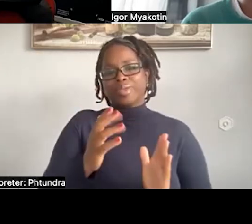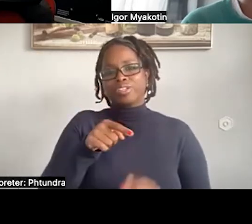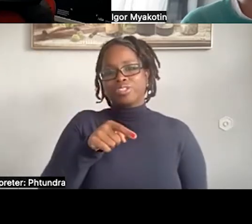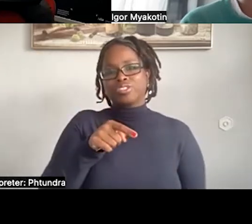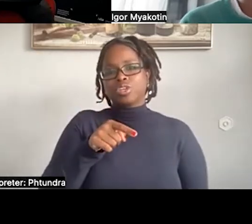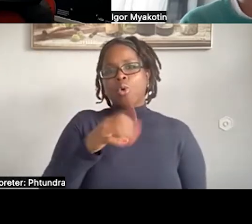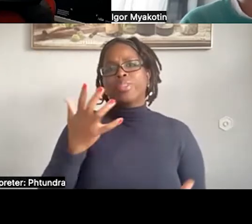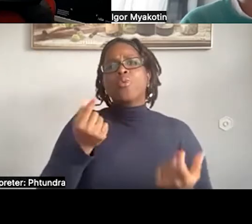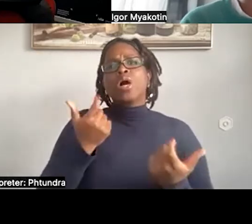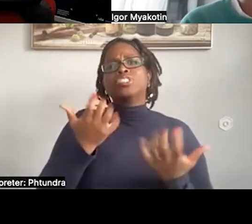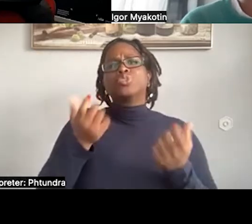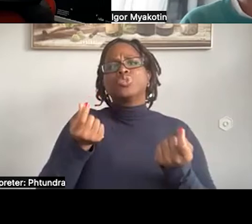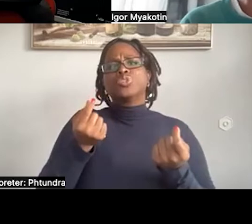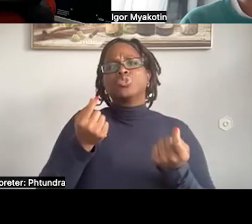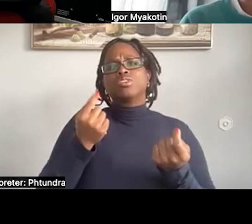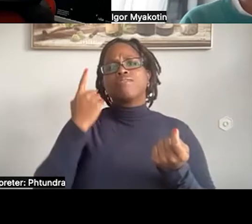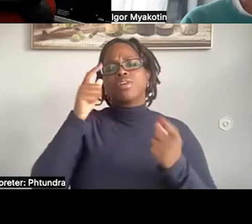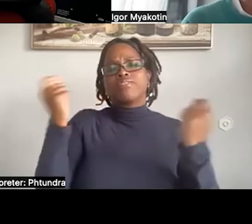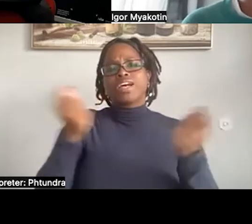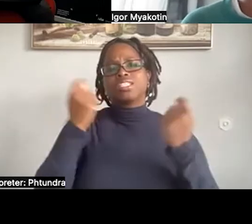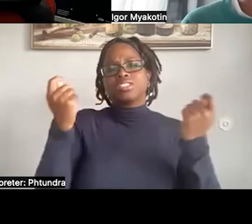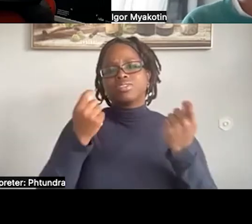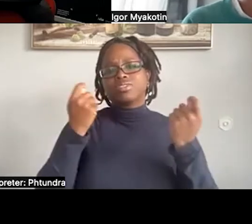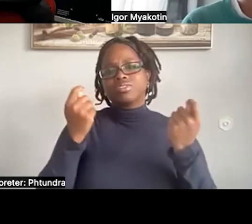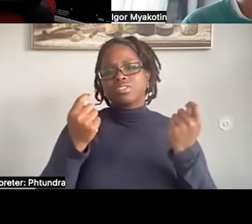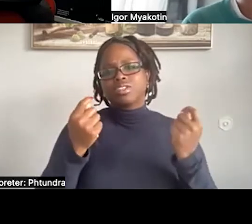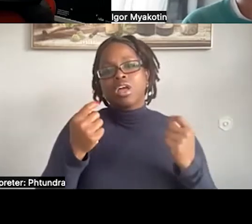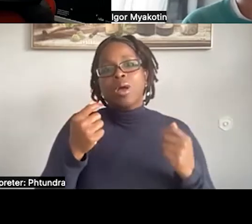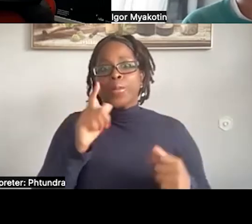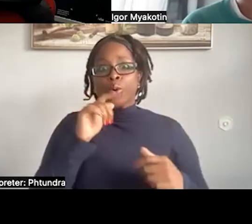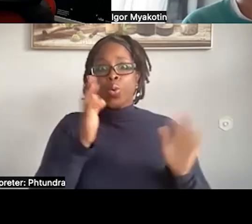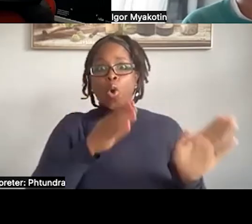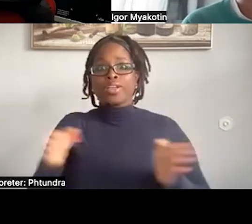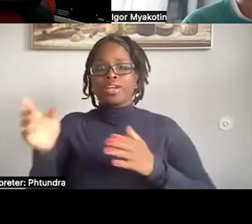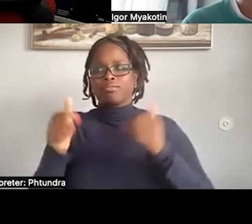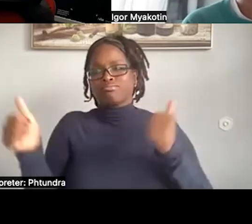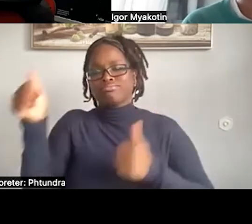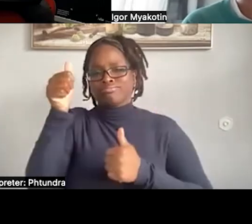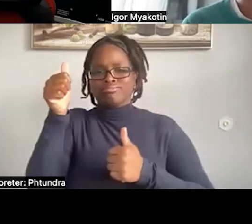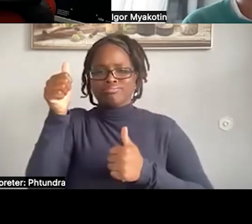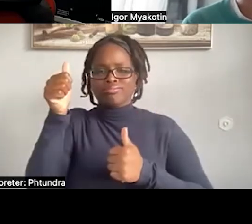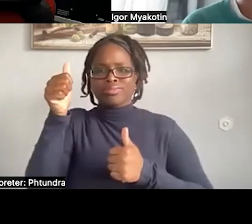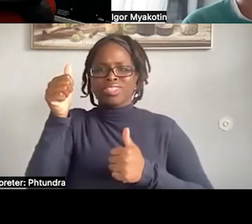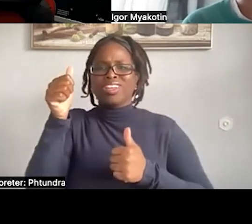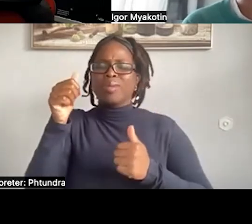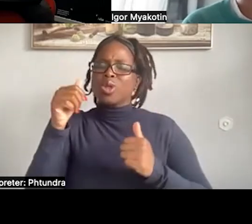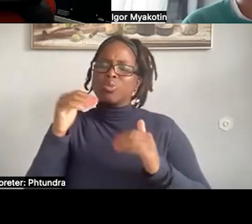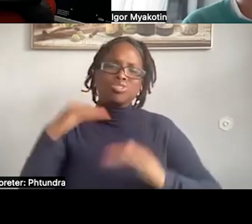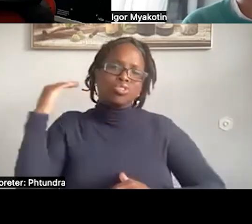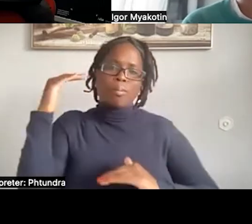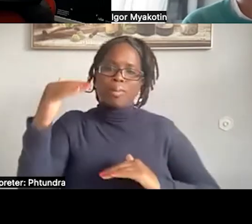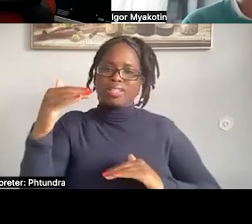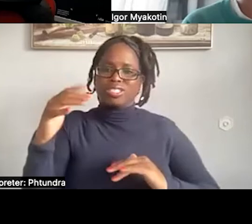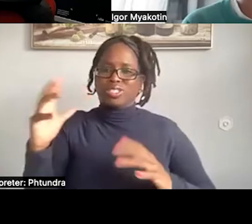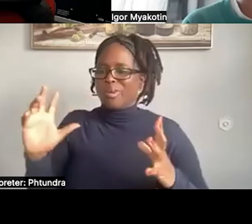Muestra Joven, organized by the ICAIC, of course, but when it was too much for them to accept